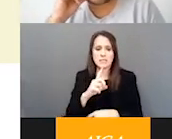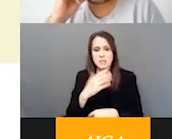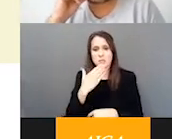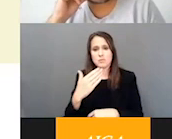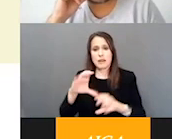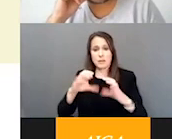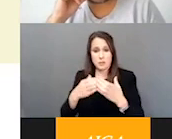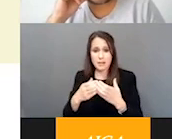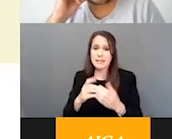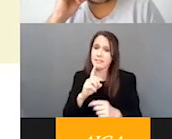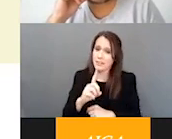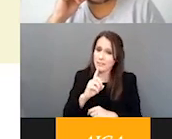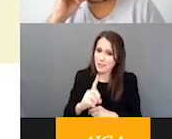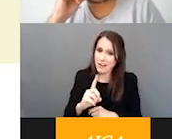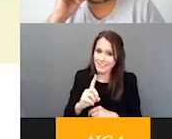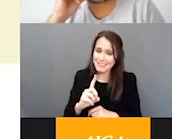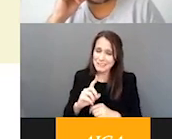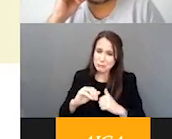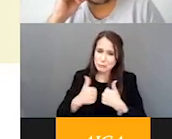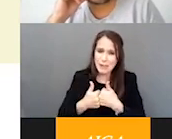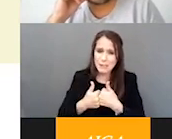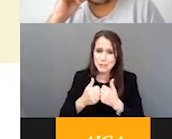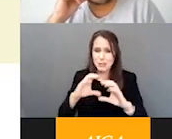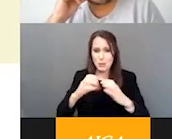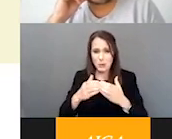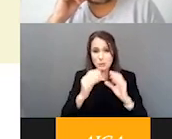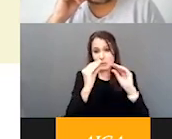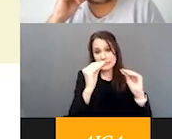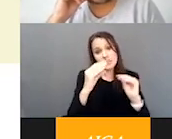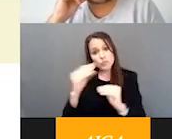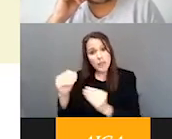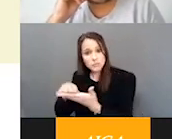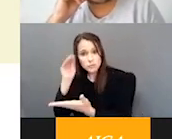and a very challenging course to teach as well as to learn from.